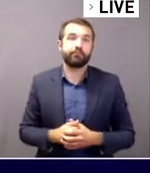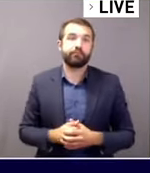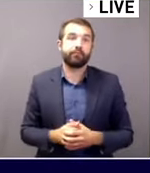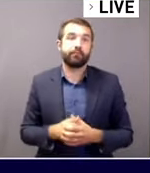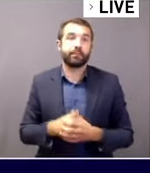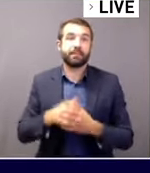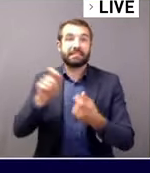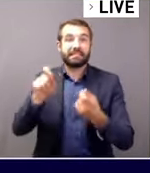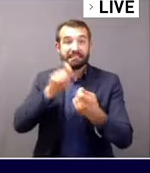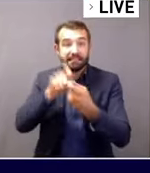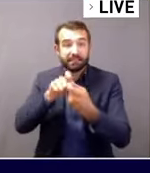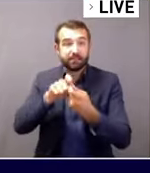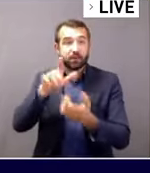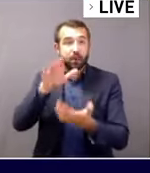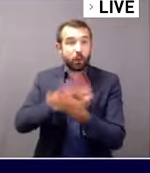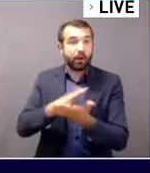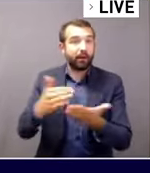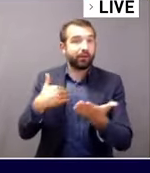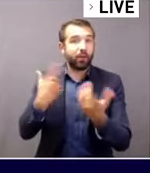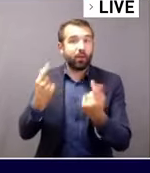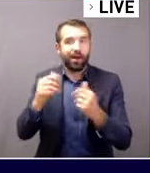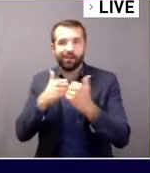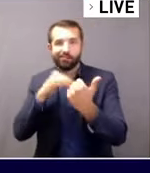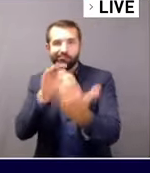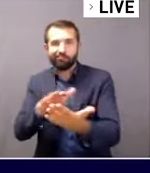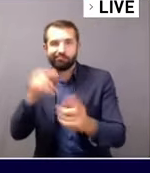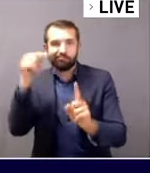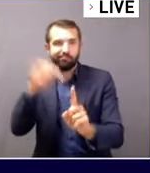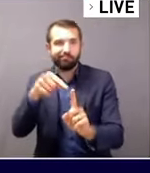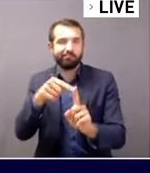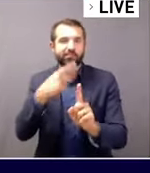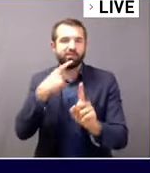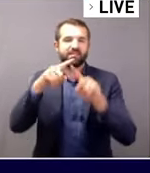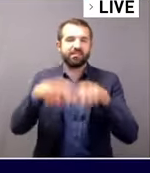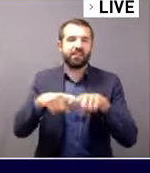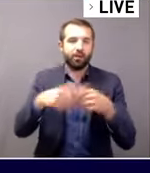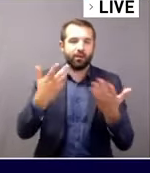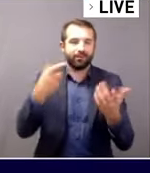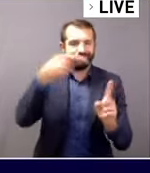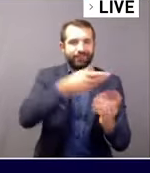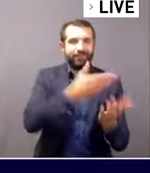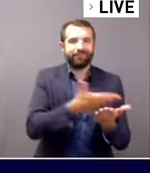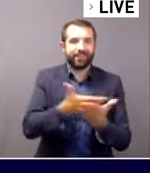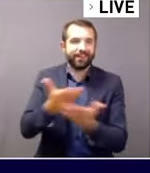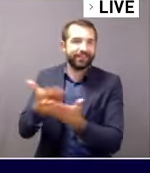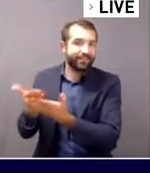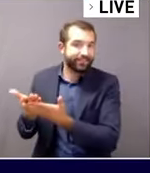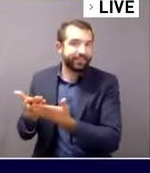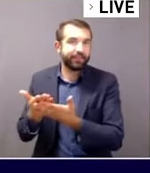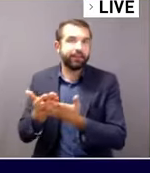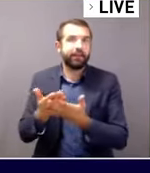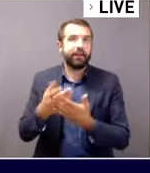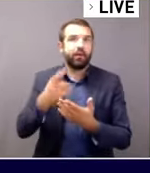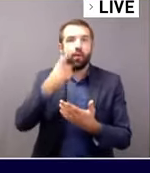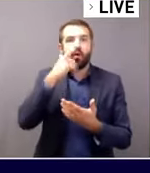would take. It really does depend on what the facts are and what the nature of the violations is. Okay, thank